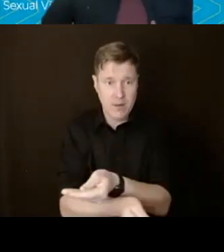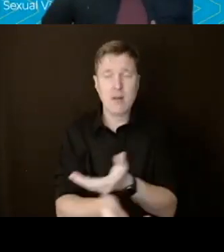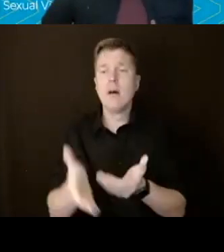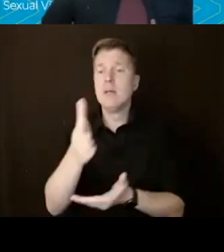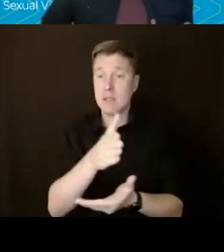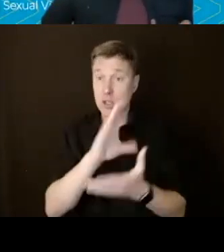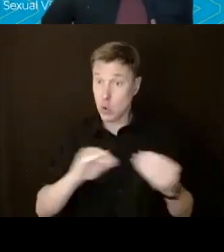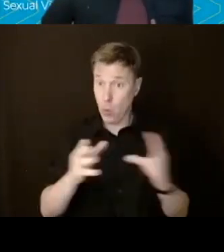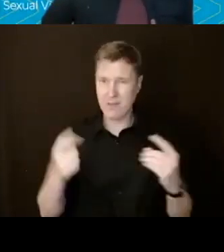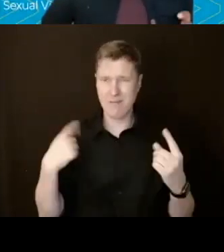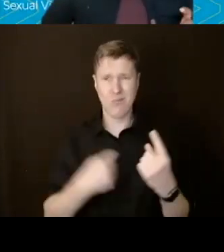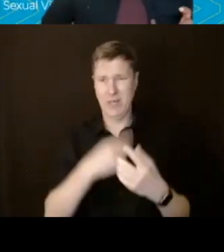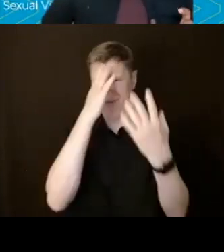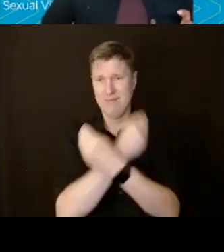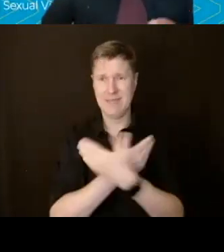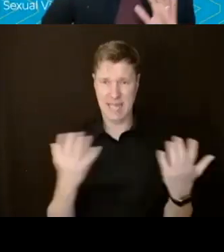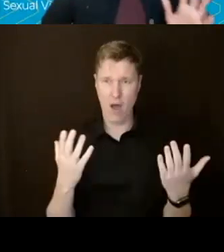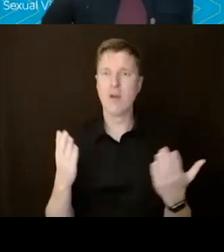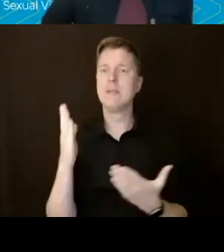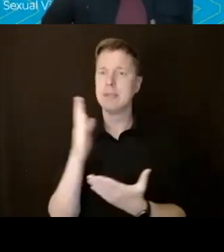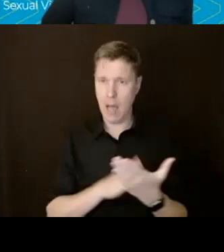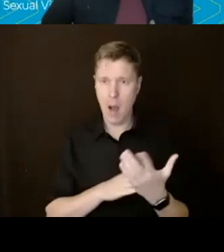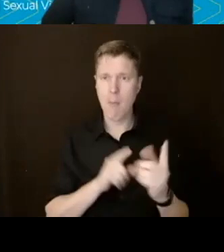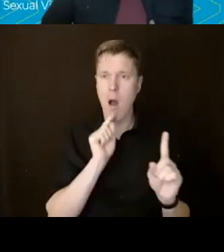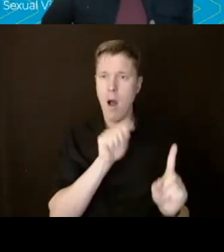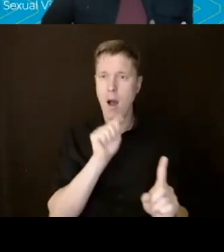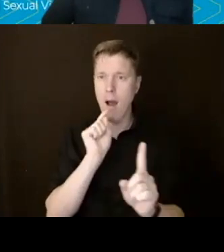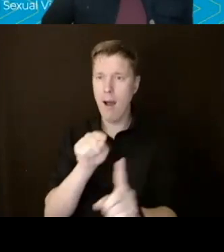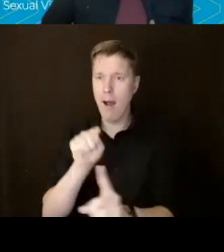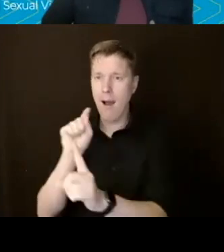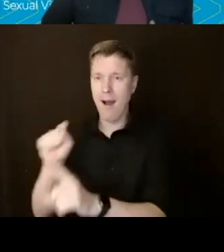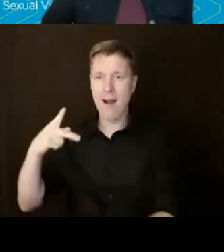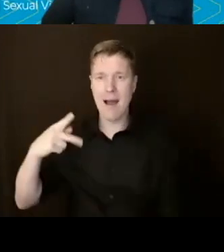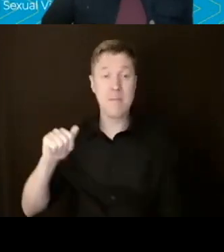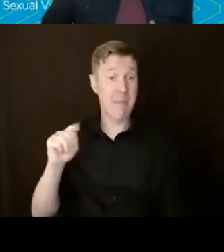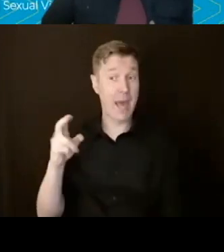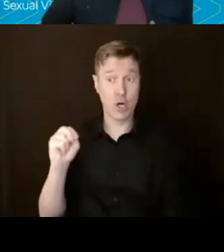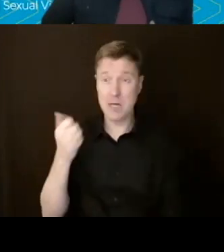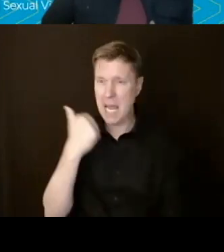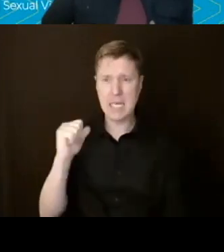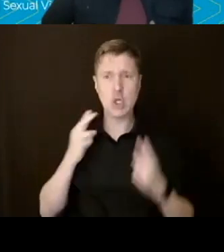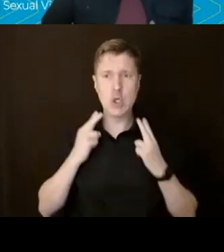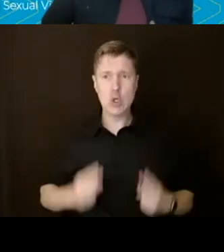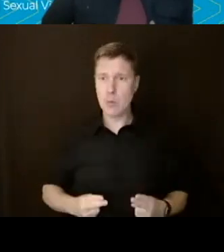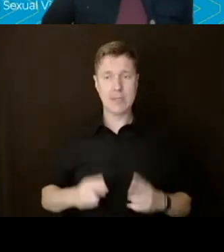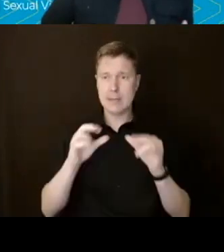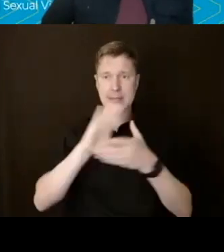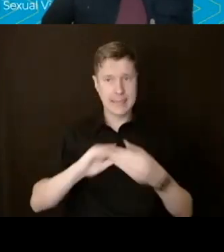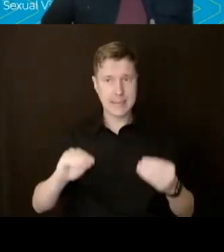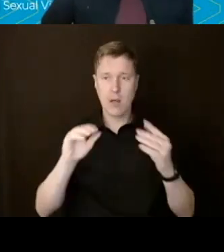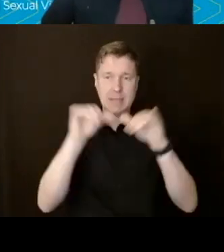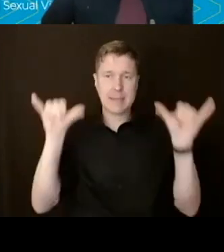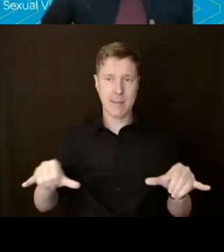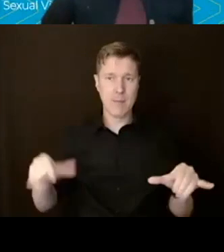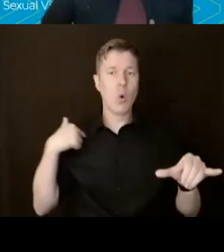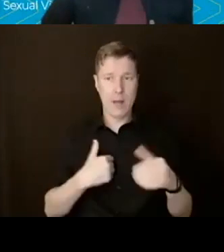tell them. And stories are, in any system, human system, one very common exchange that we have. Our